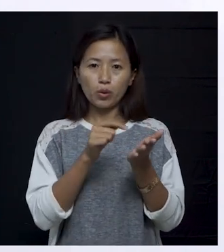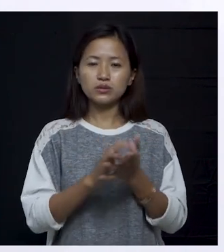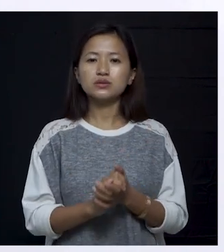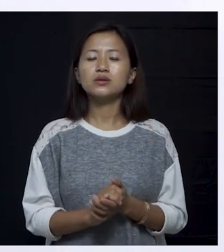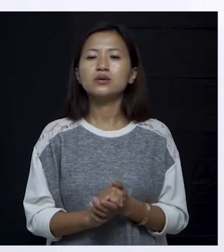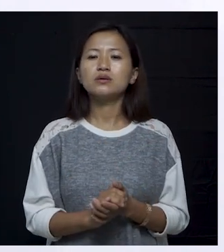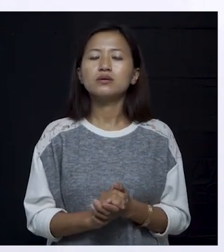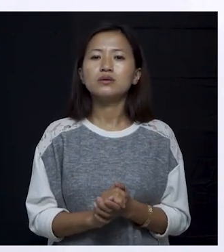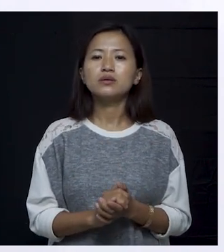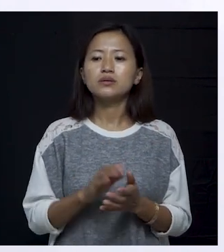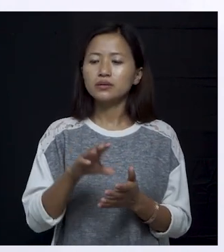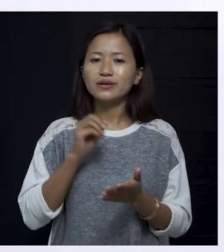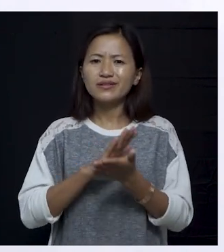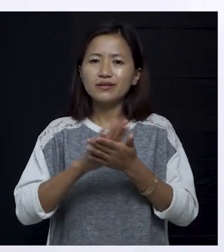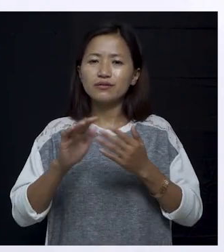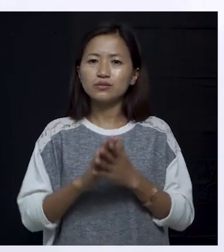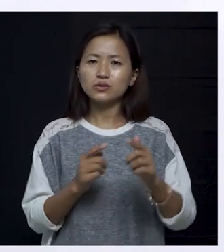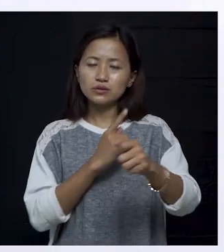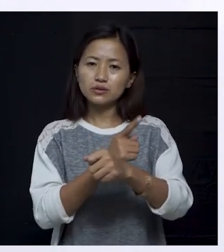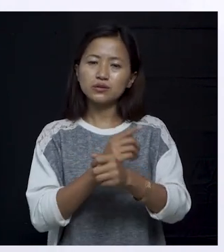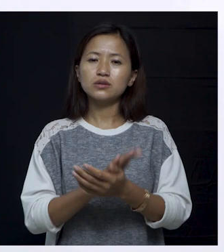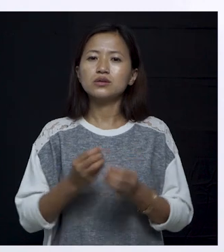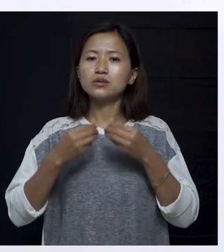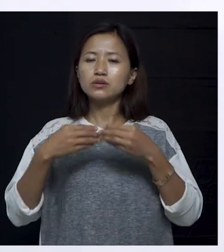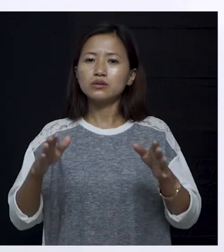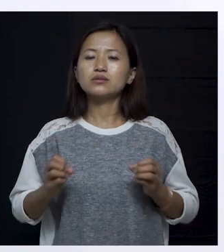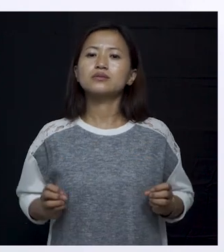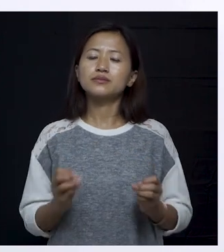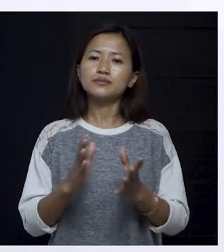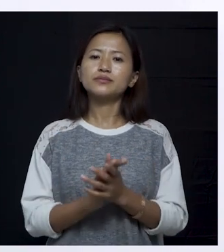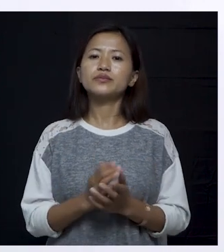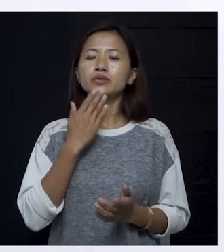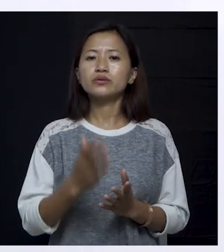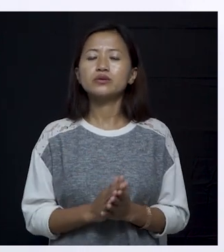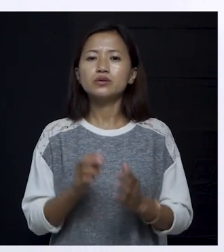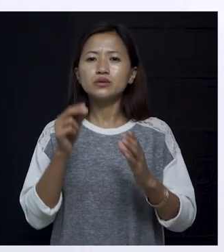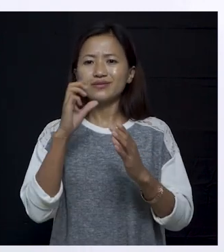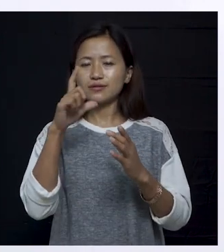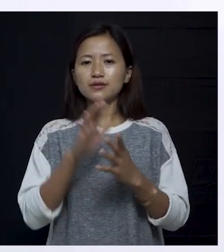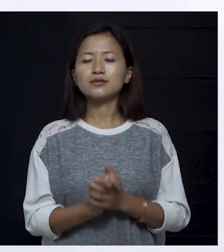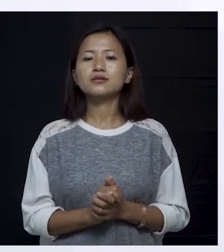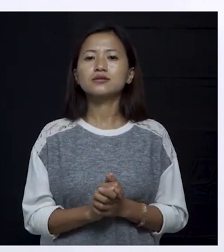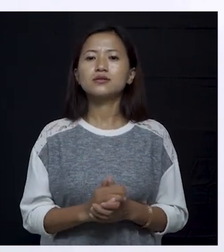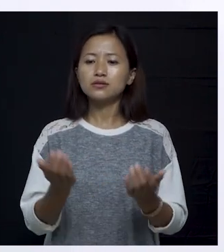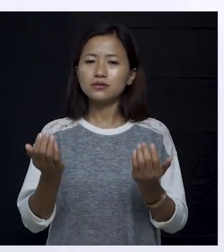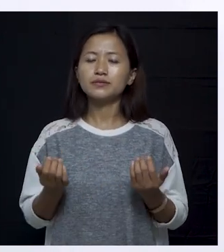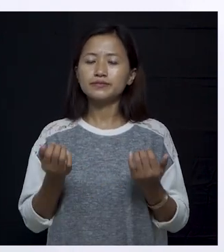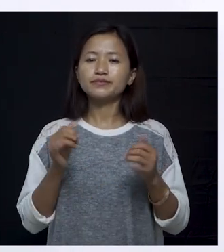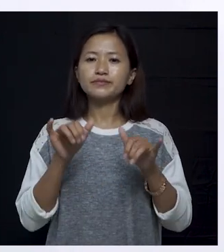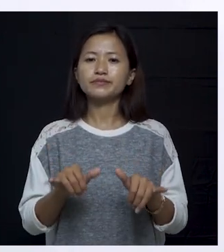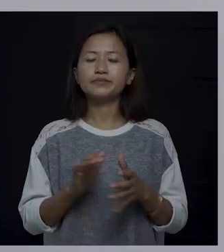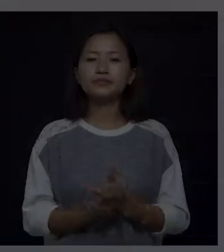on and get it clarified from your teacher when the school resumes, okay? So thank you for tuning in and stay safe.